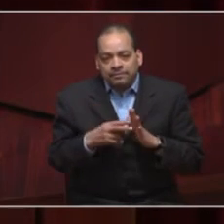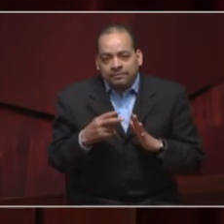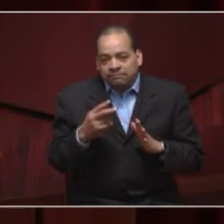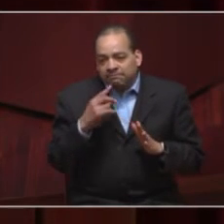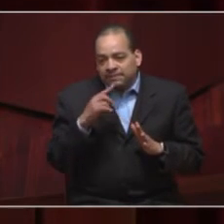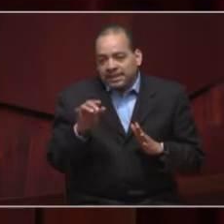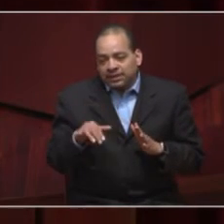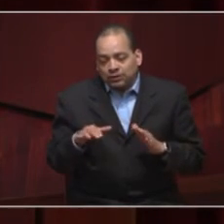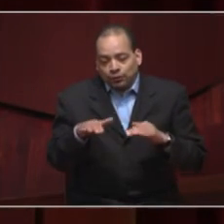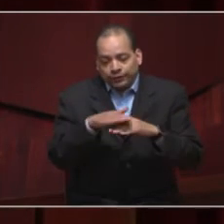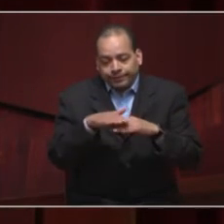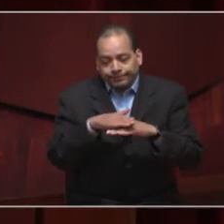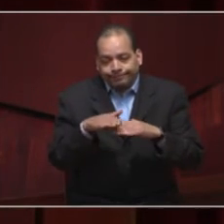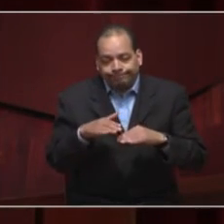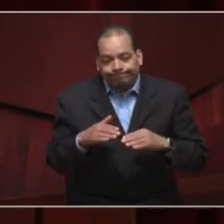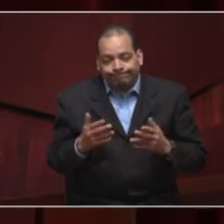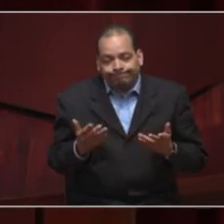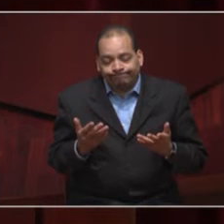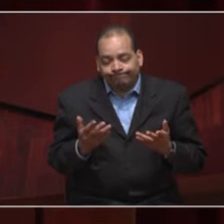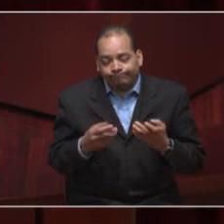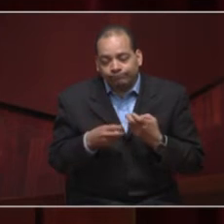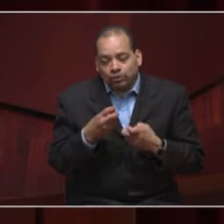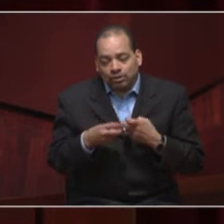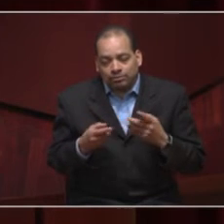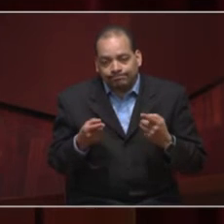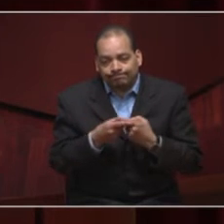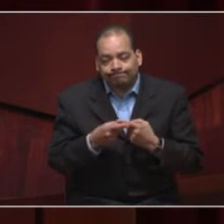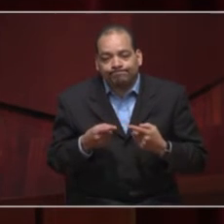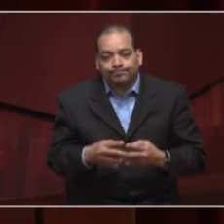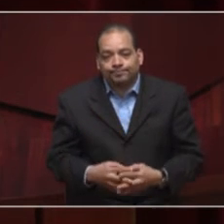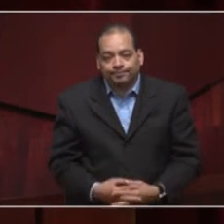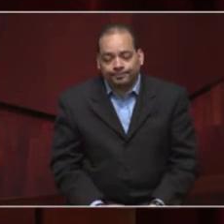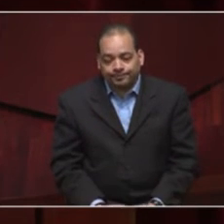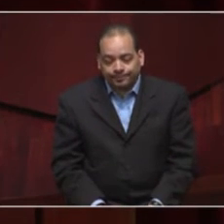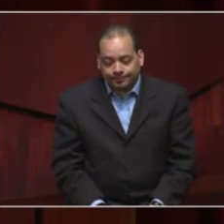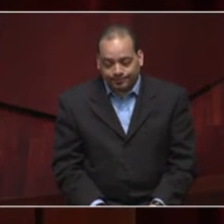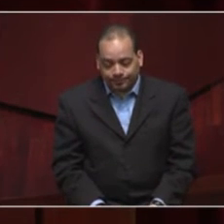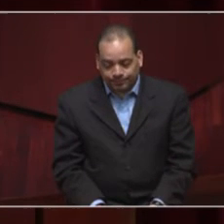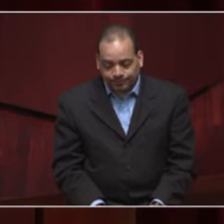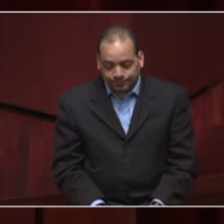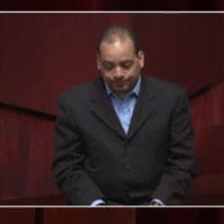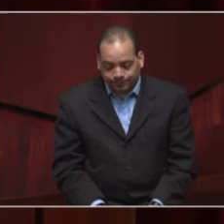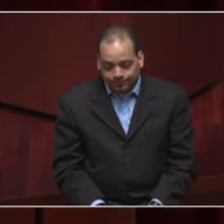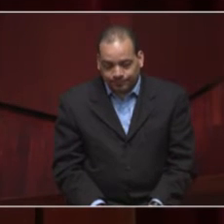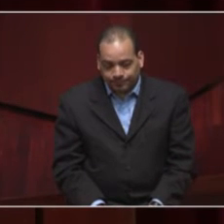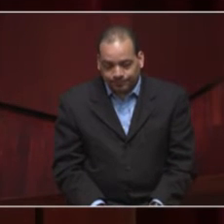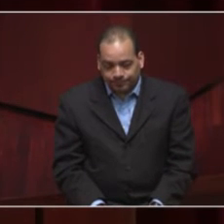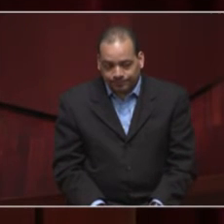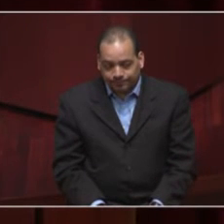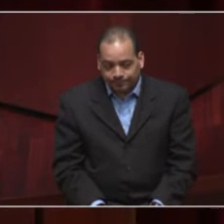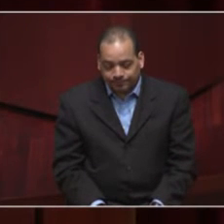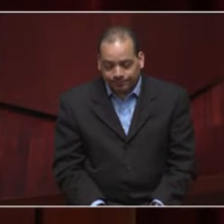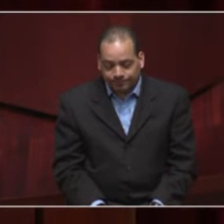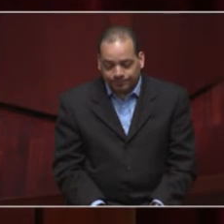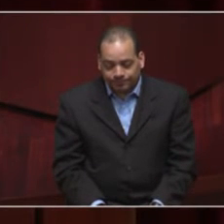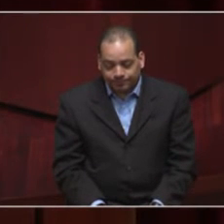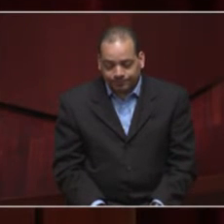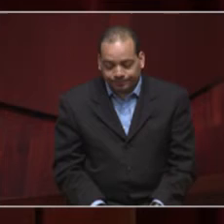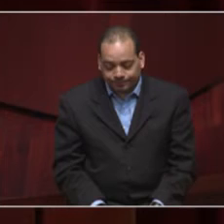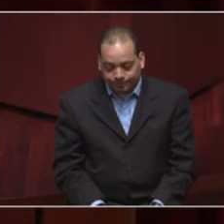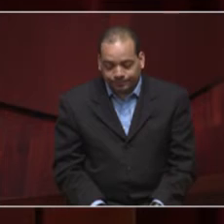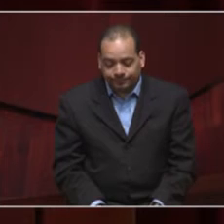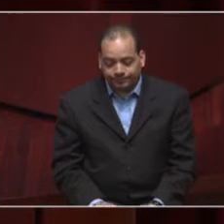That overlap creates an issue, which is, again, one of the reasons we feel that it's important to delete